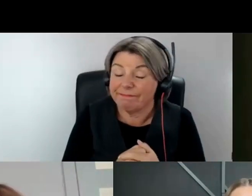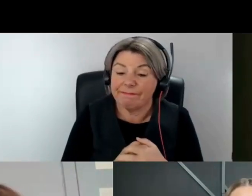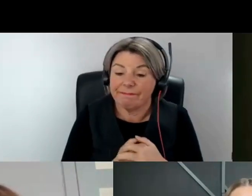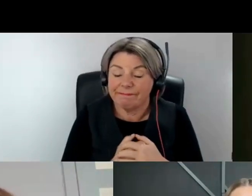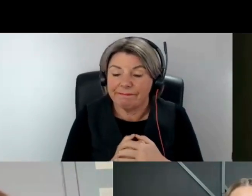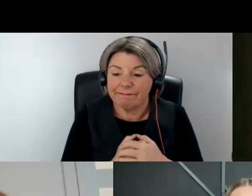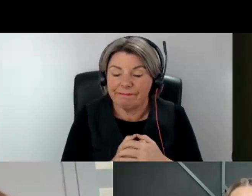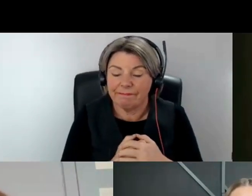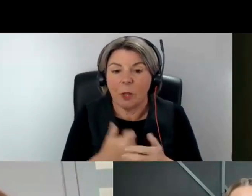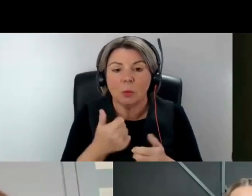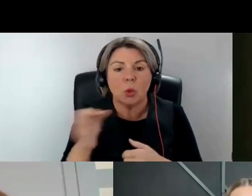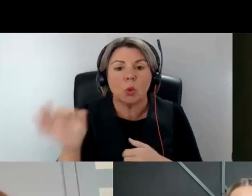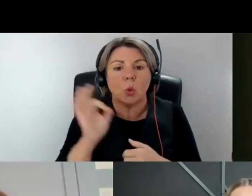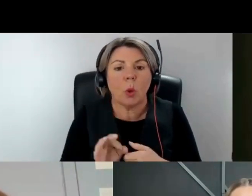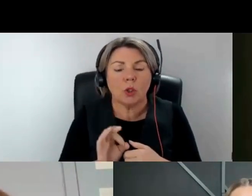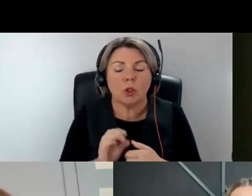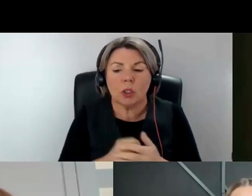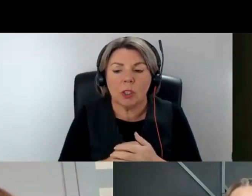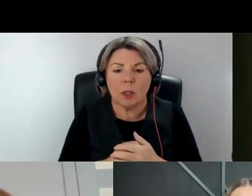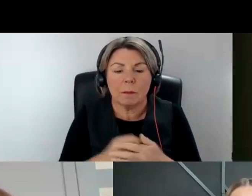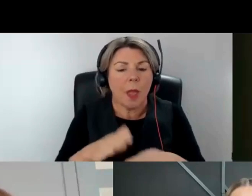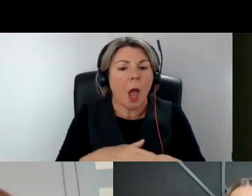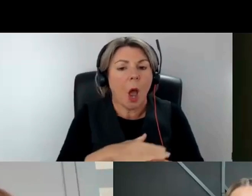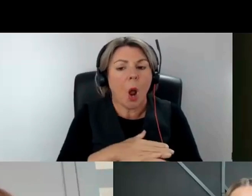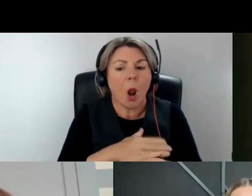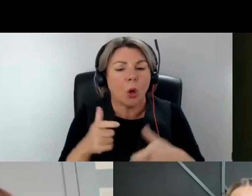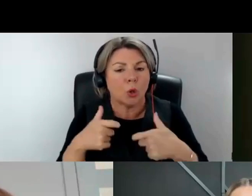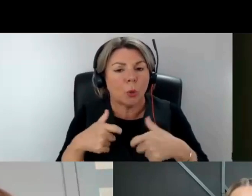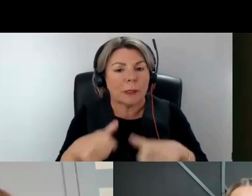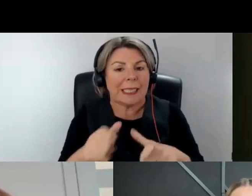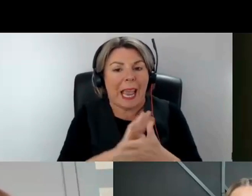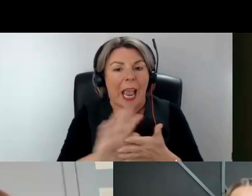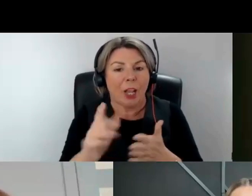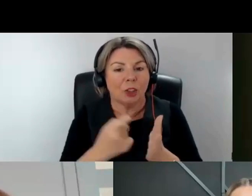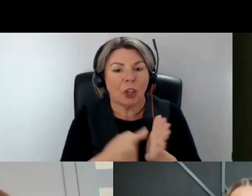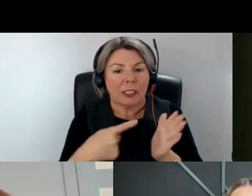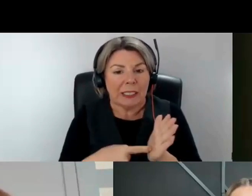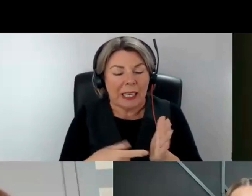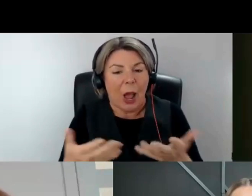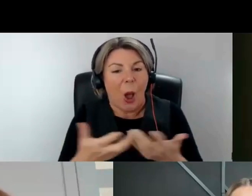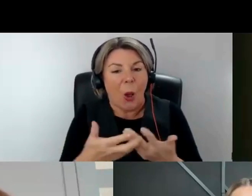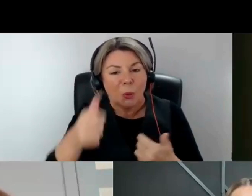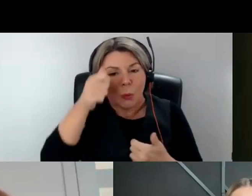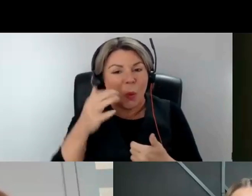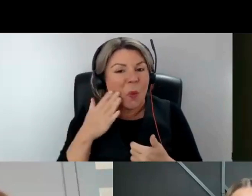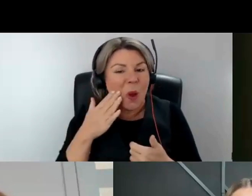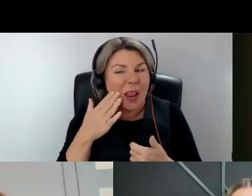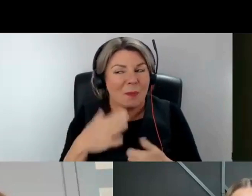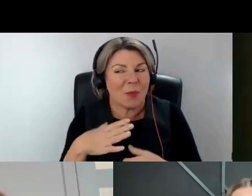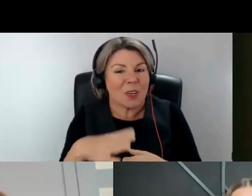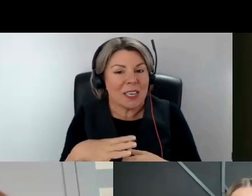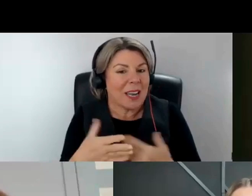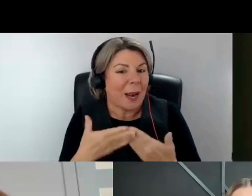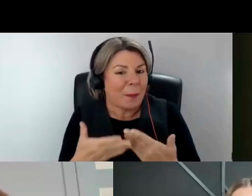There's a very good question in the chat about how long do we stay on HRT, and how do we know when we don't really need